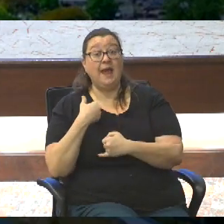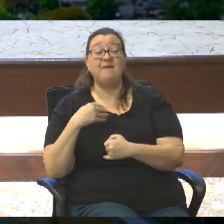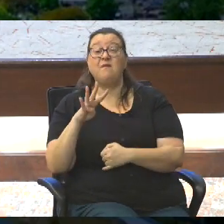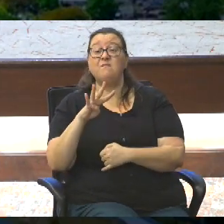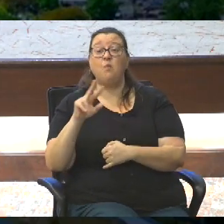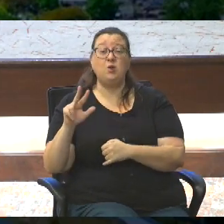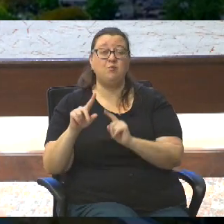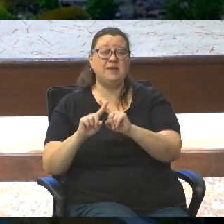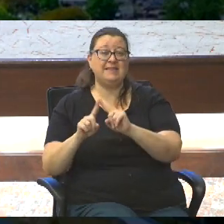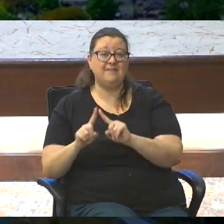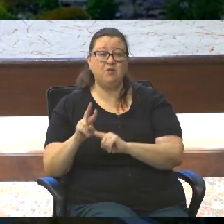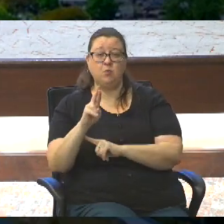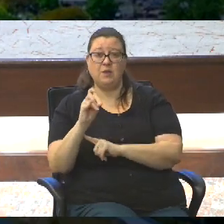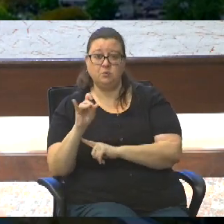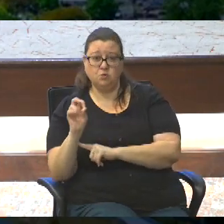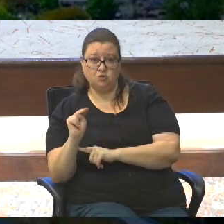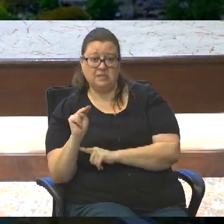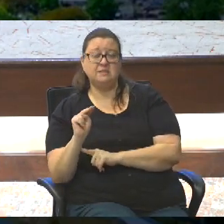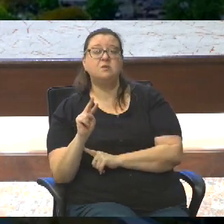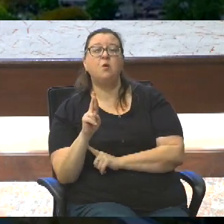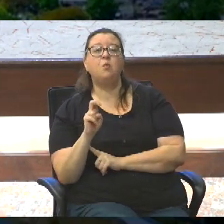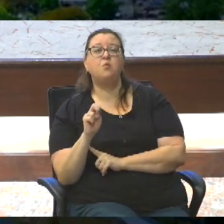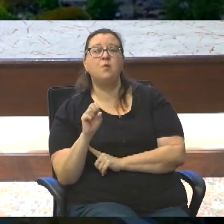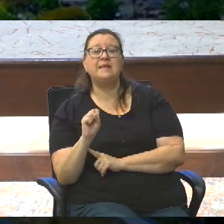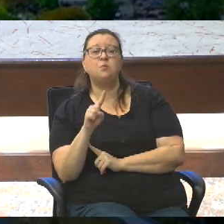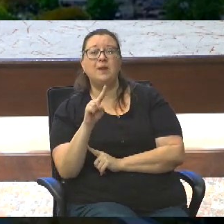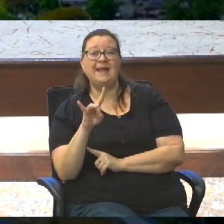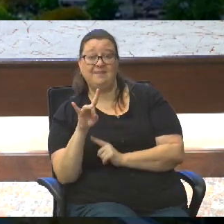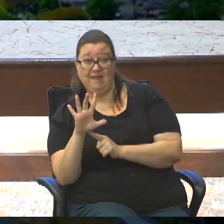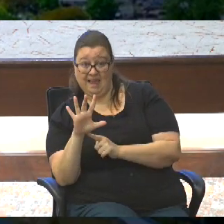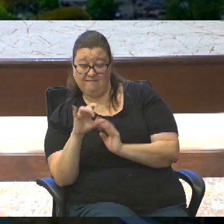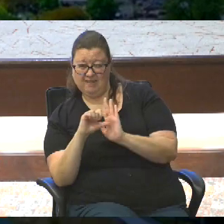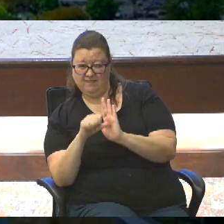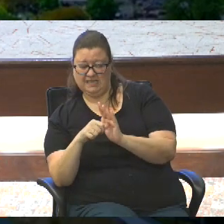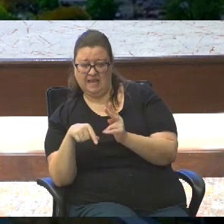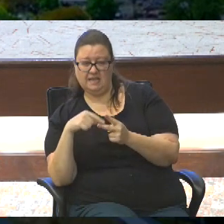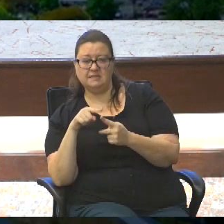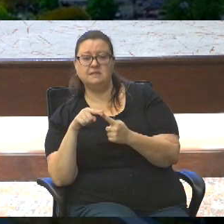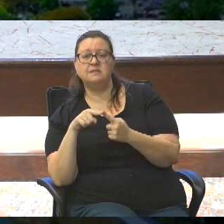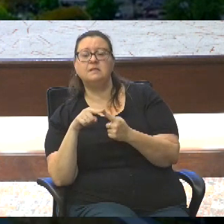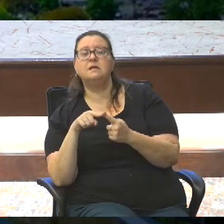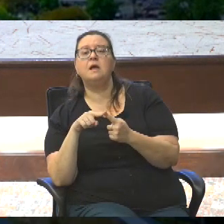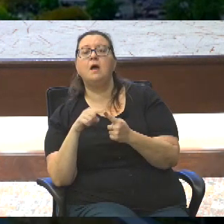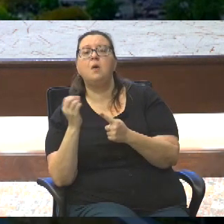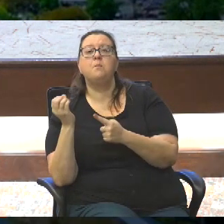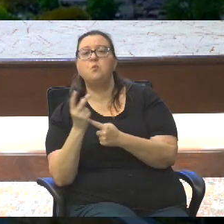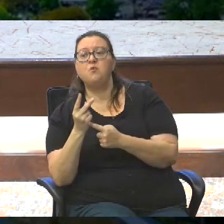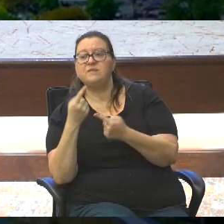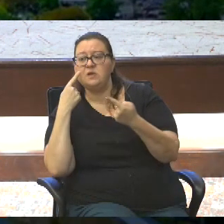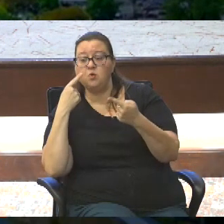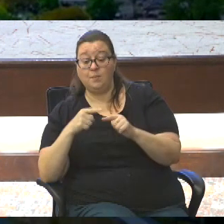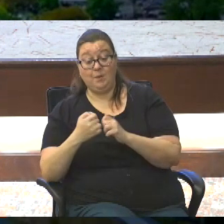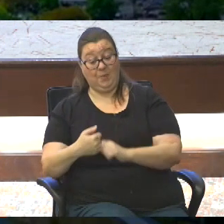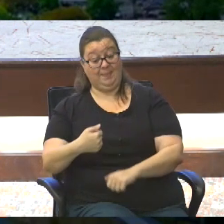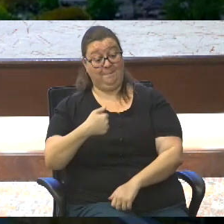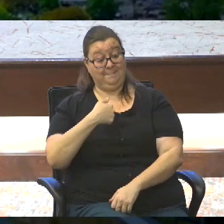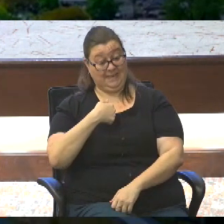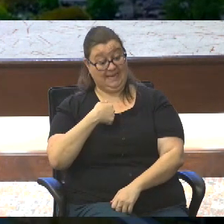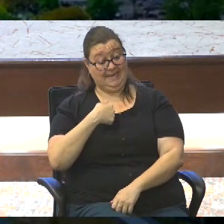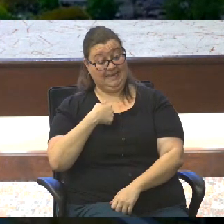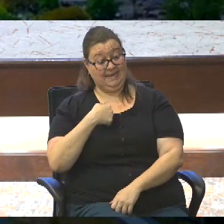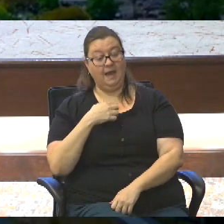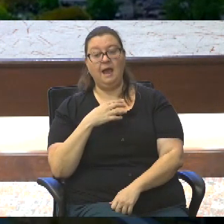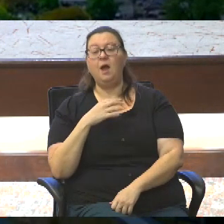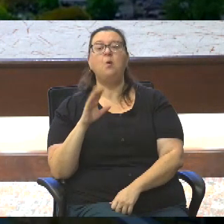highlight a couple of them. First, Resolution 185, which approves an agreement with Yours Truly Custom